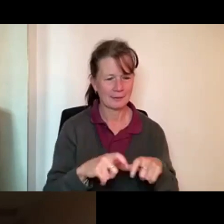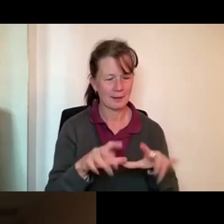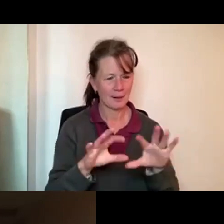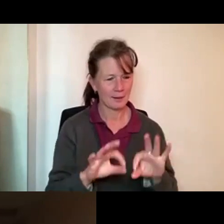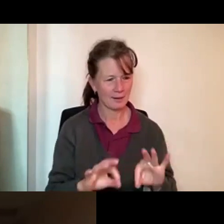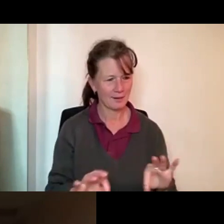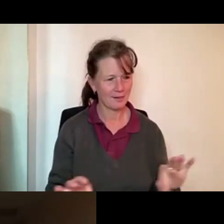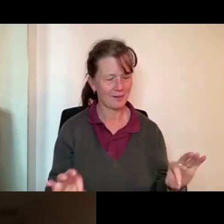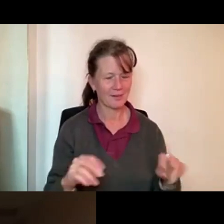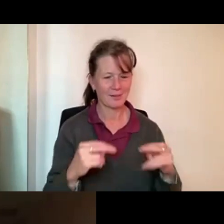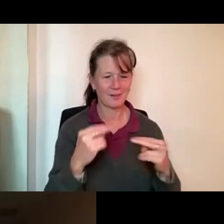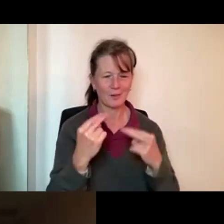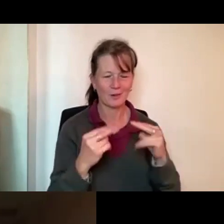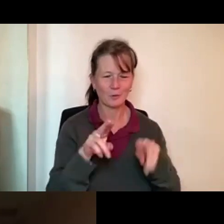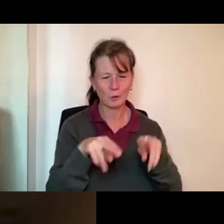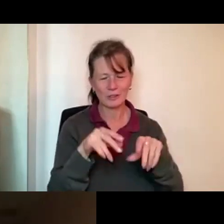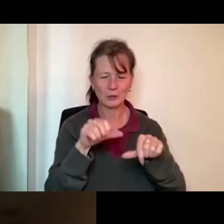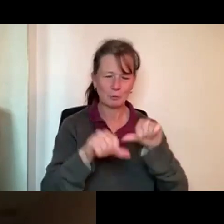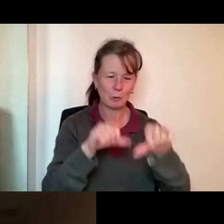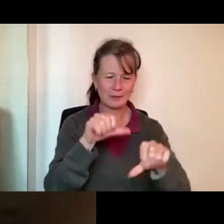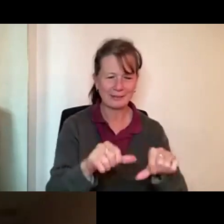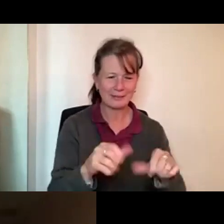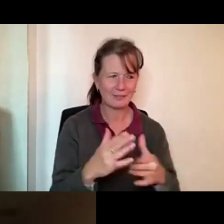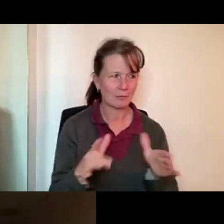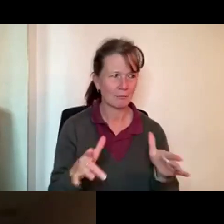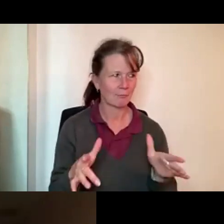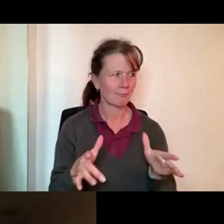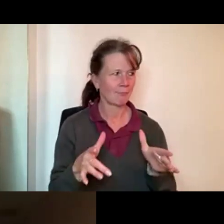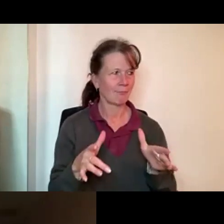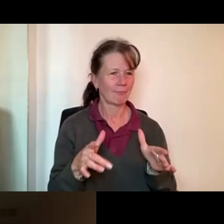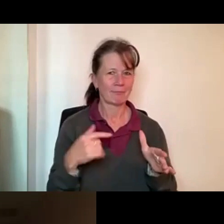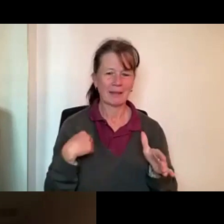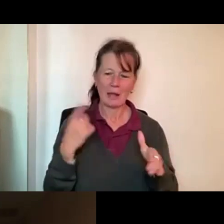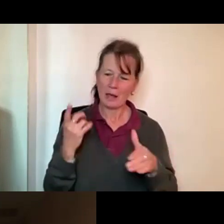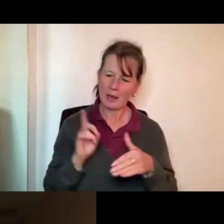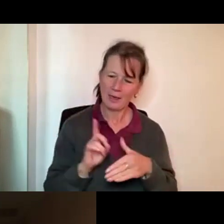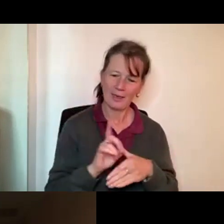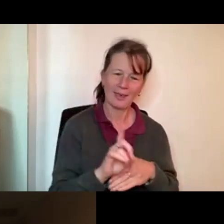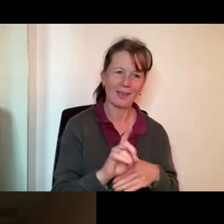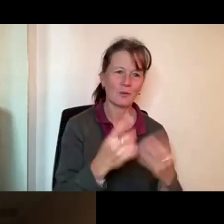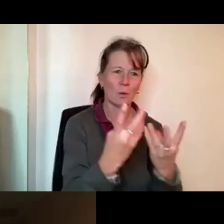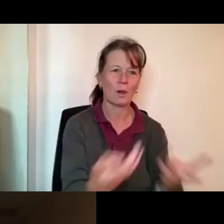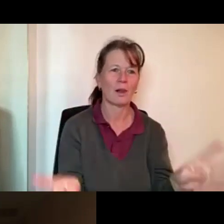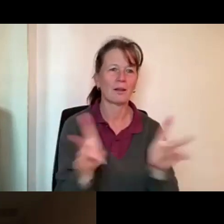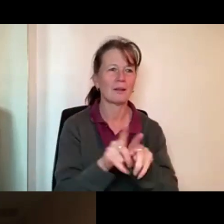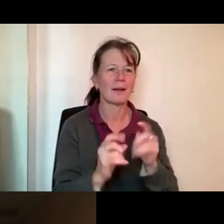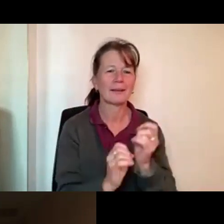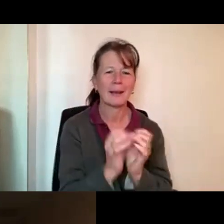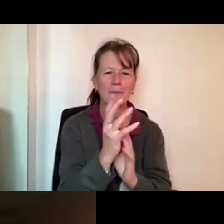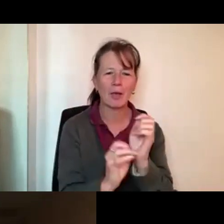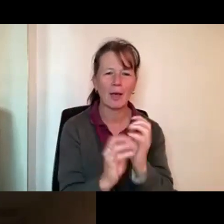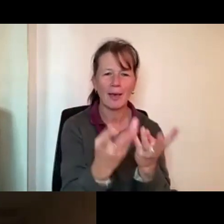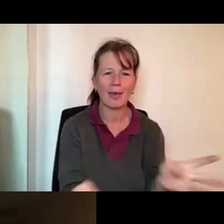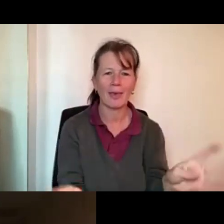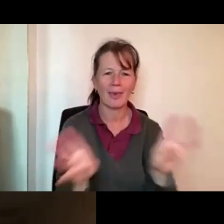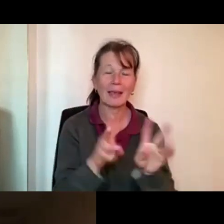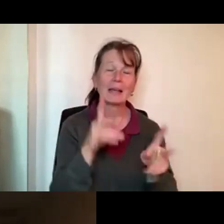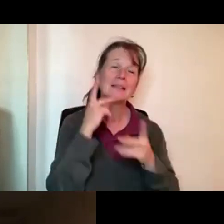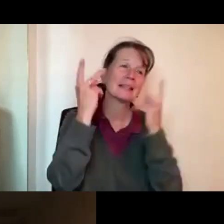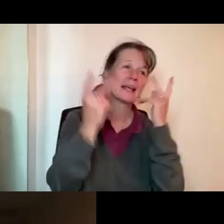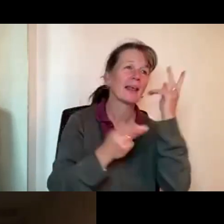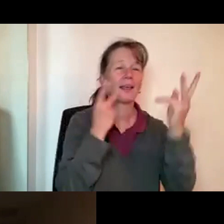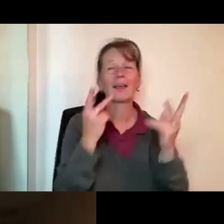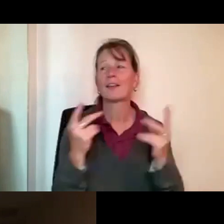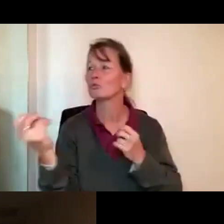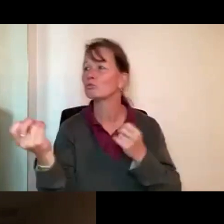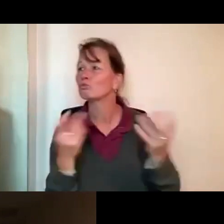quite restricted. Because I think I came in and we all sat around a sort of campfire and pretended we were singing songs to each other, and